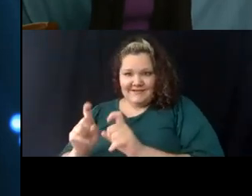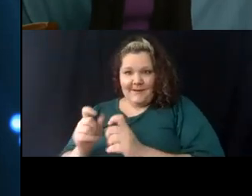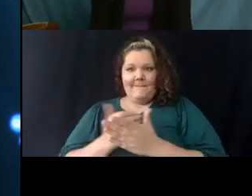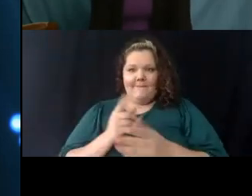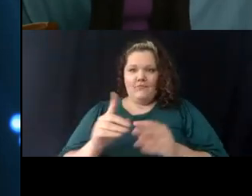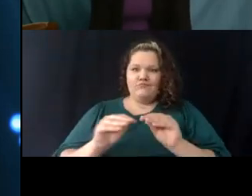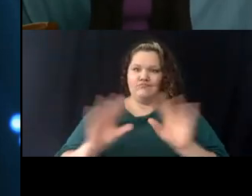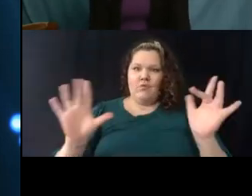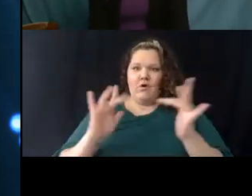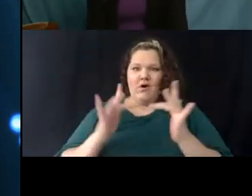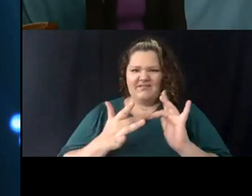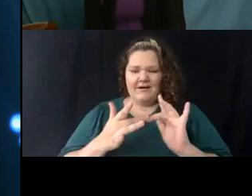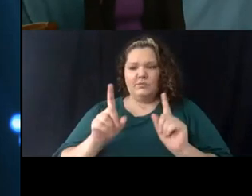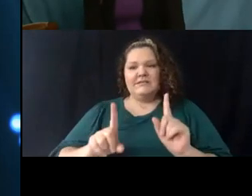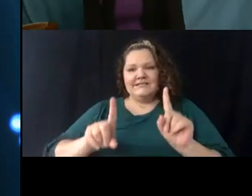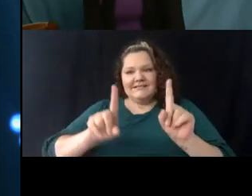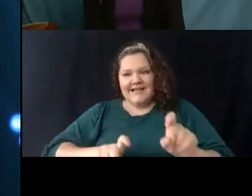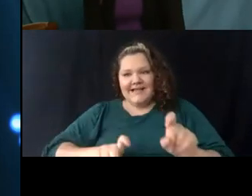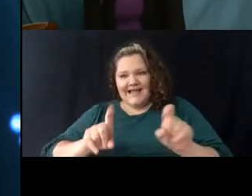and then you get to your testing stage,